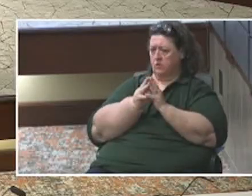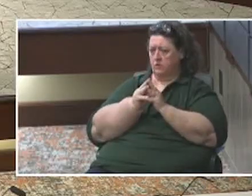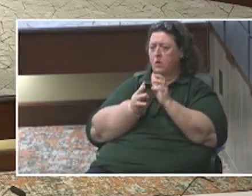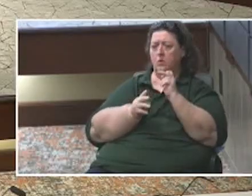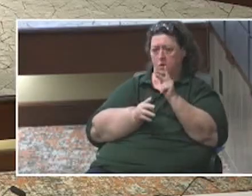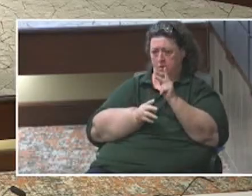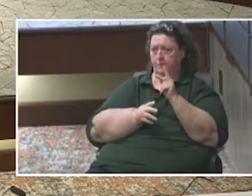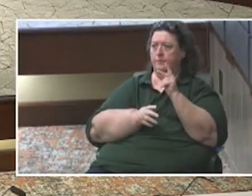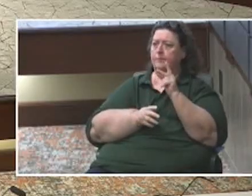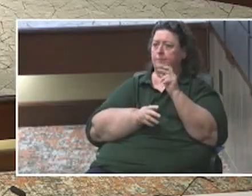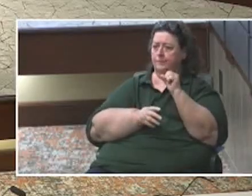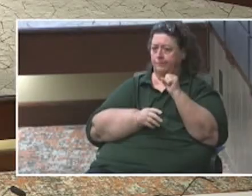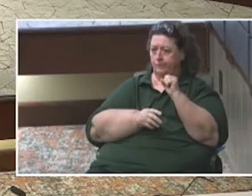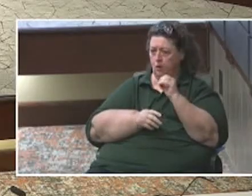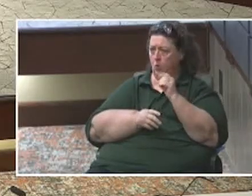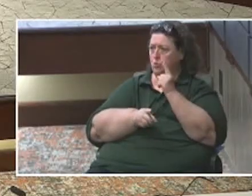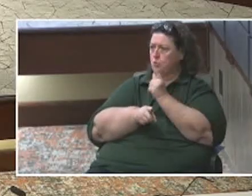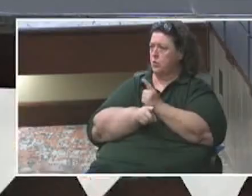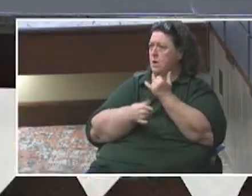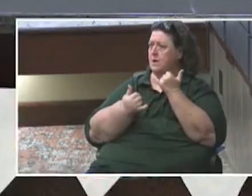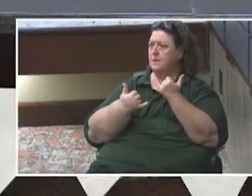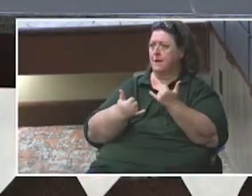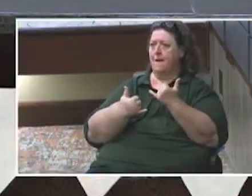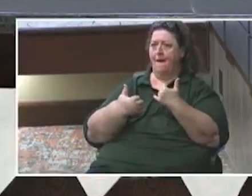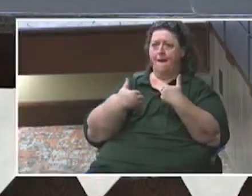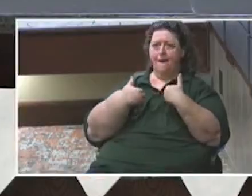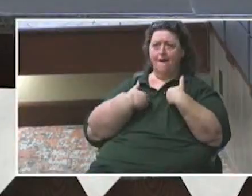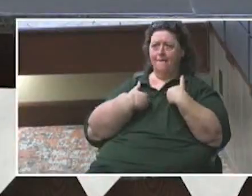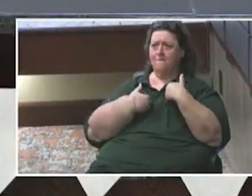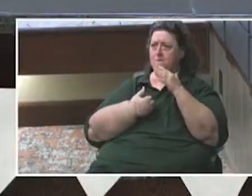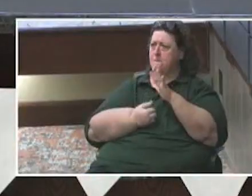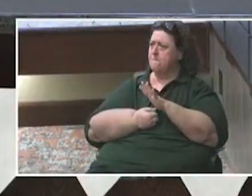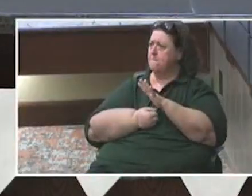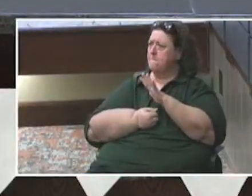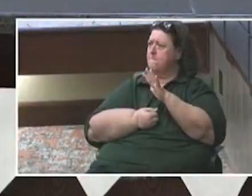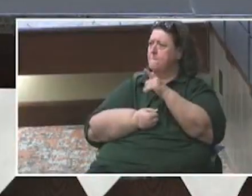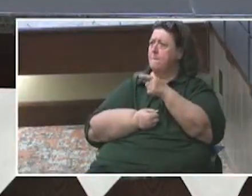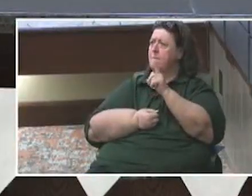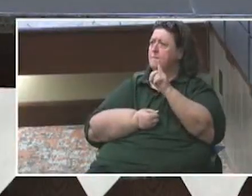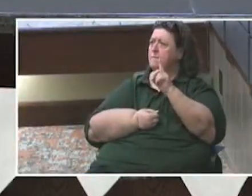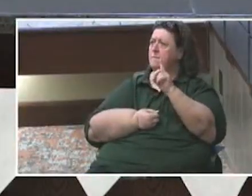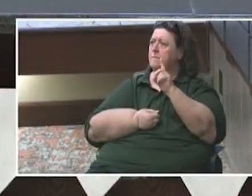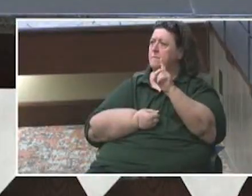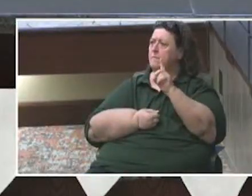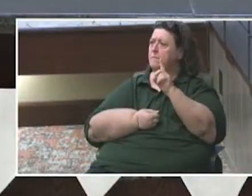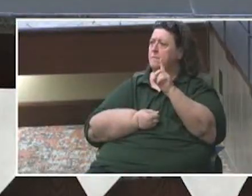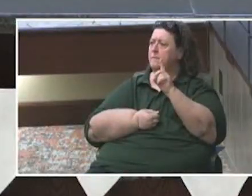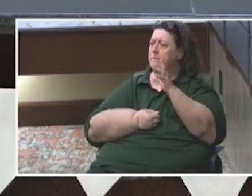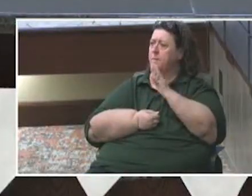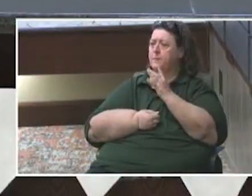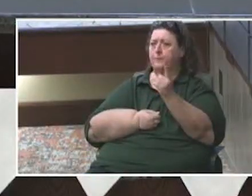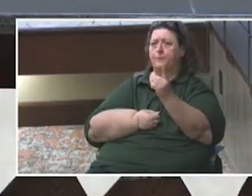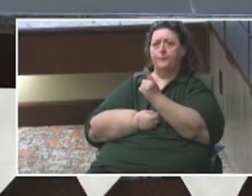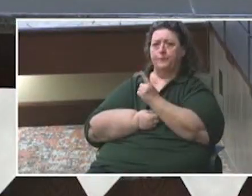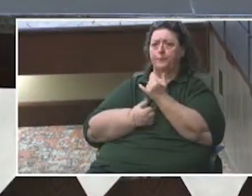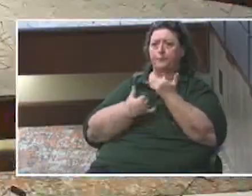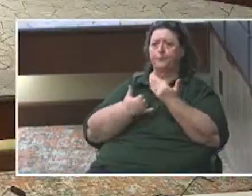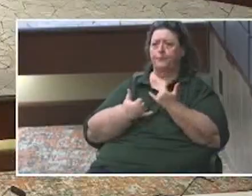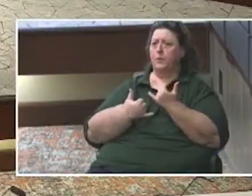Oh, so right now we have Val DeLeon. If you would like to, let me